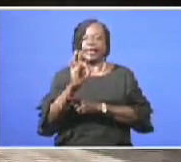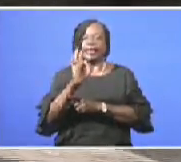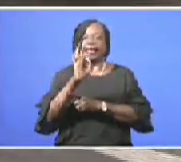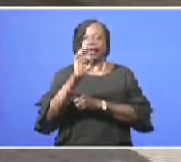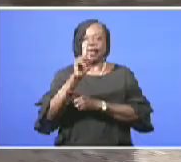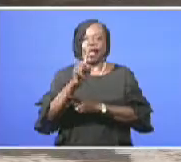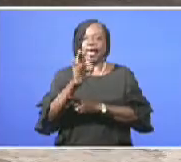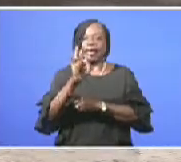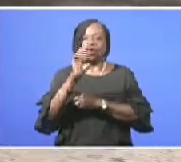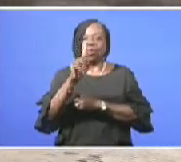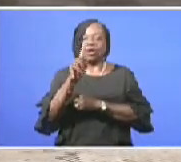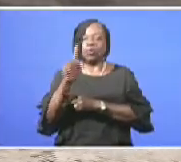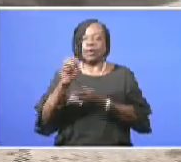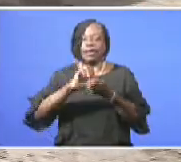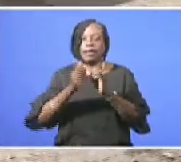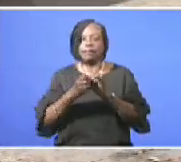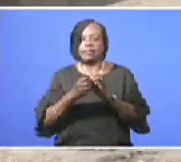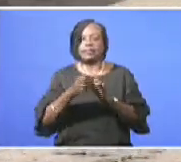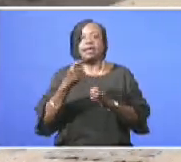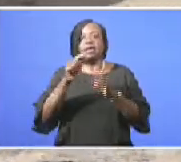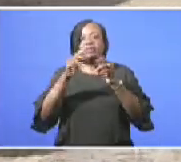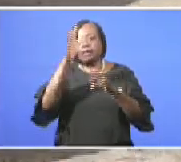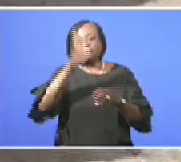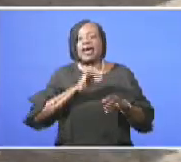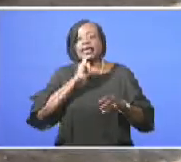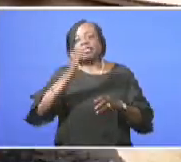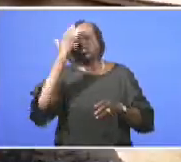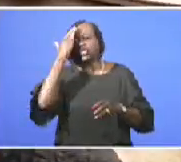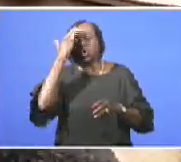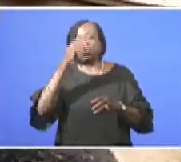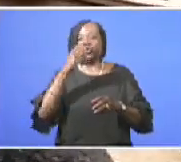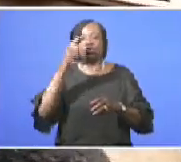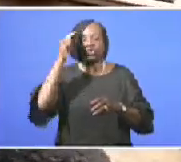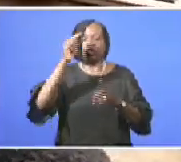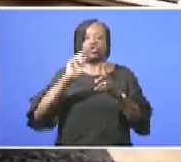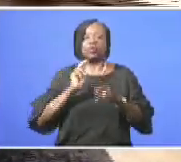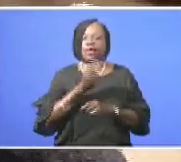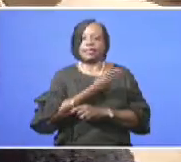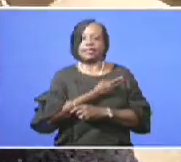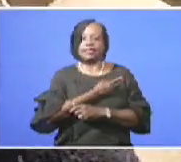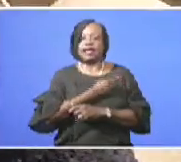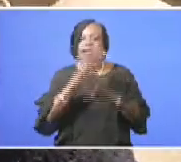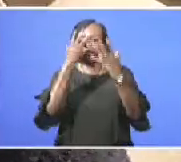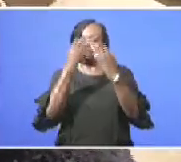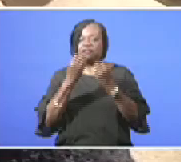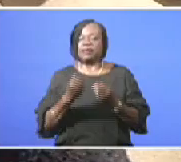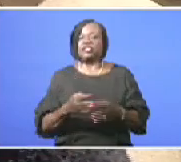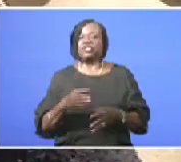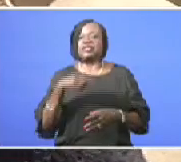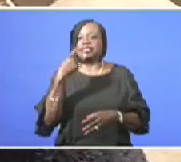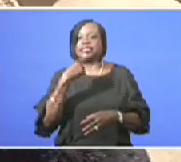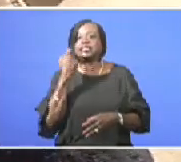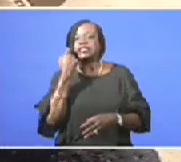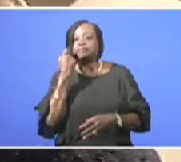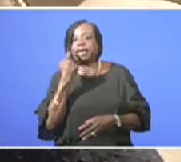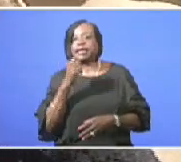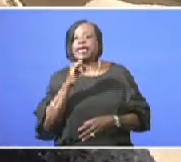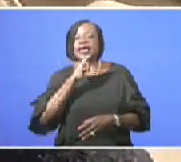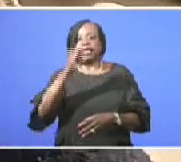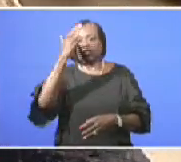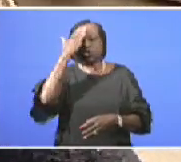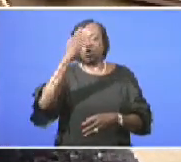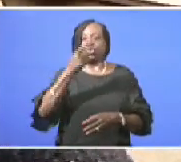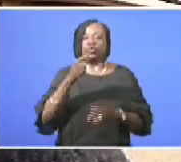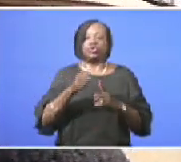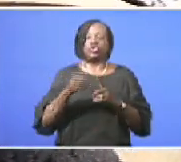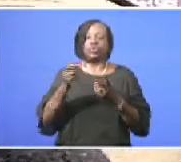911-919 numbers. The victim is known to us, and so is the information we're getting is that the suspect is also known to us. So